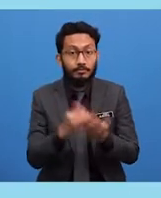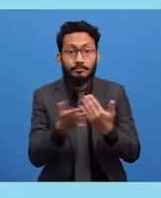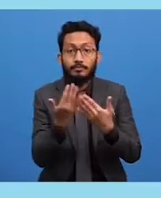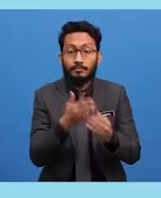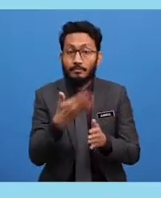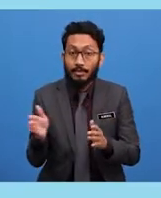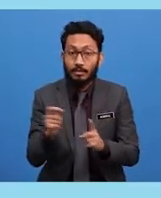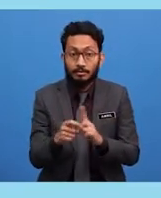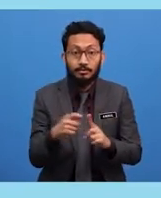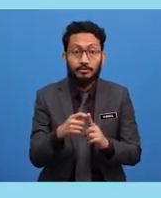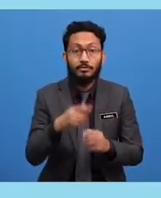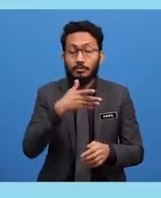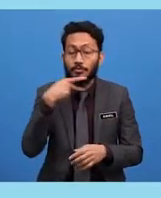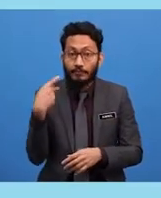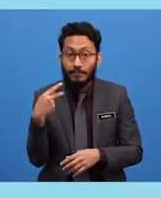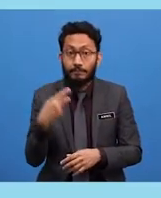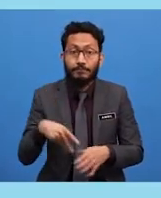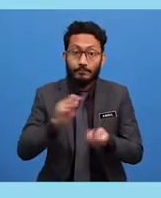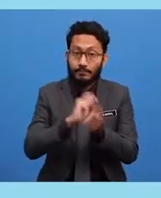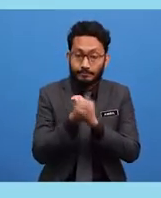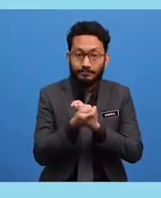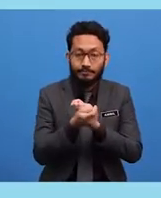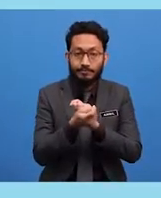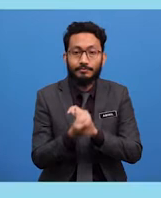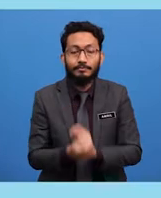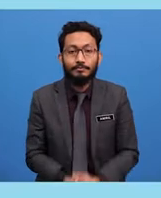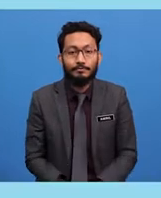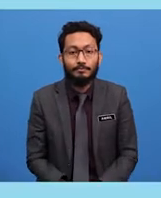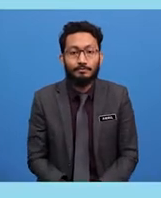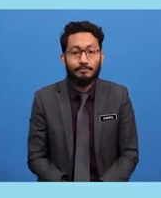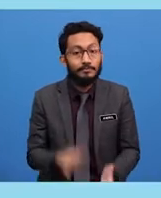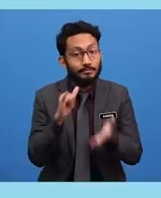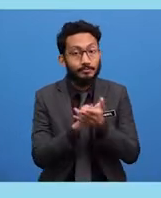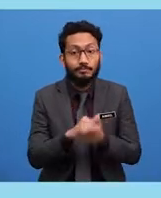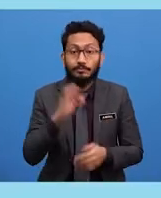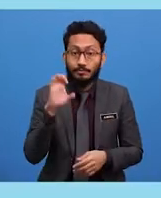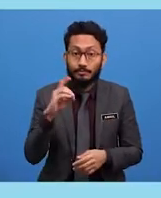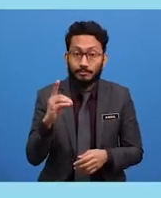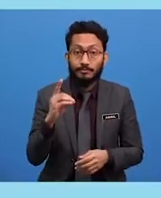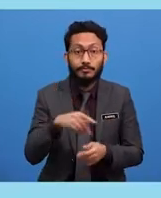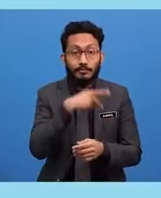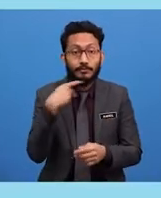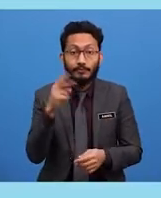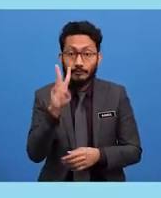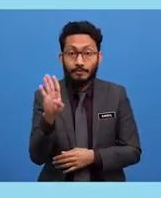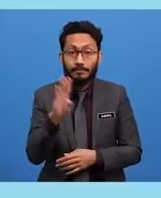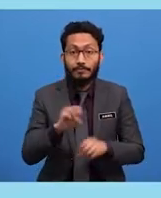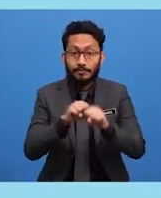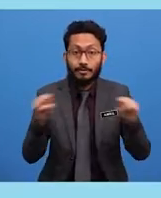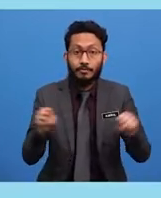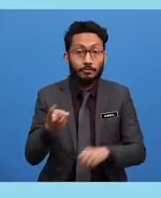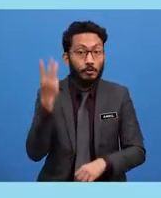learned that in simple past tense, only the verbs that change. This could be verbs to